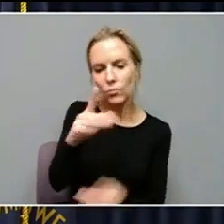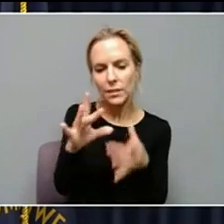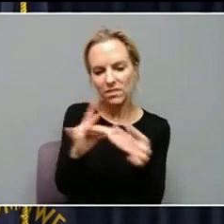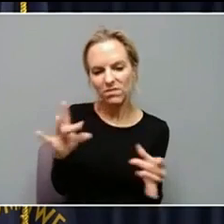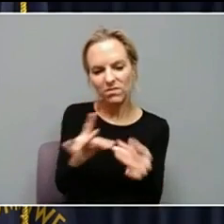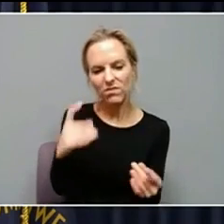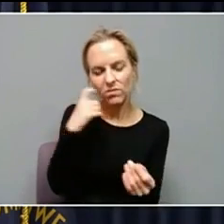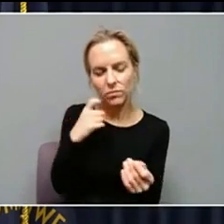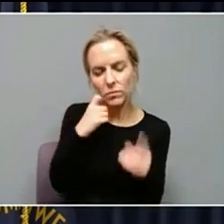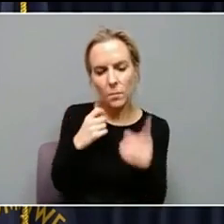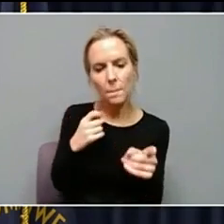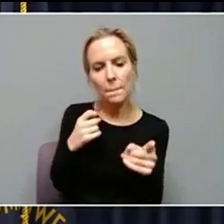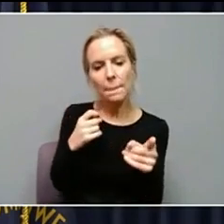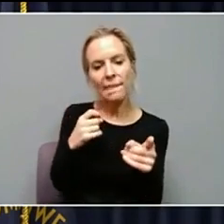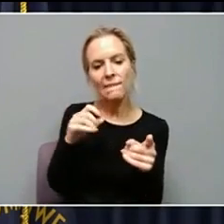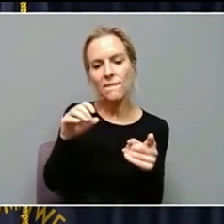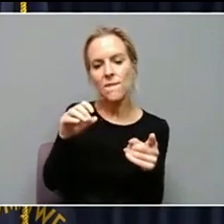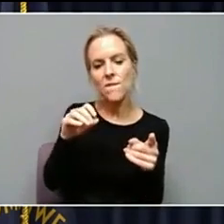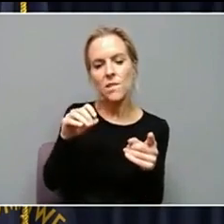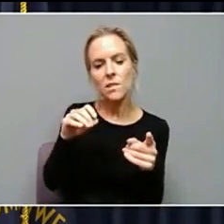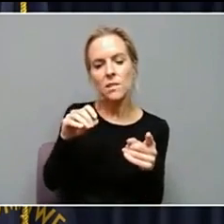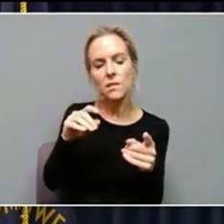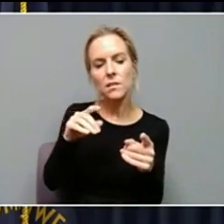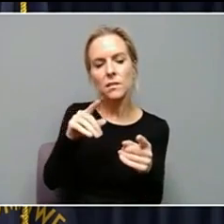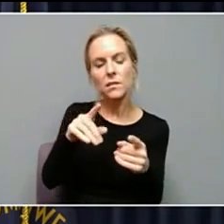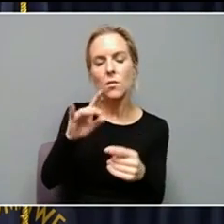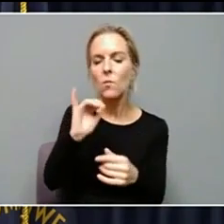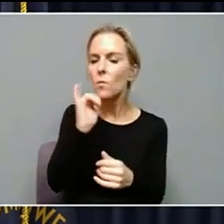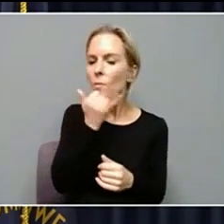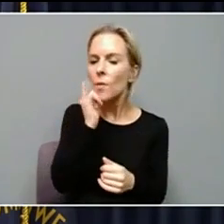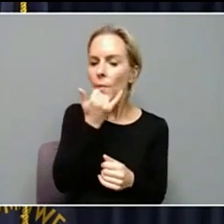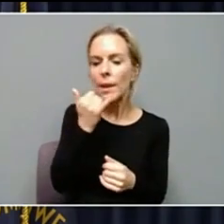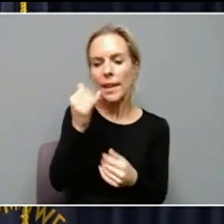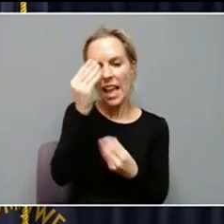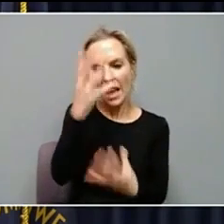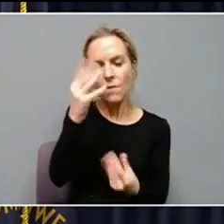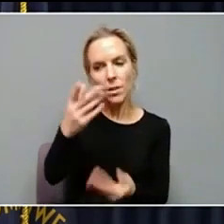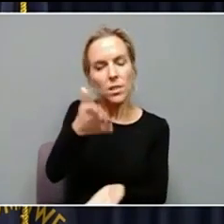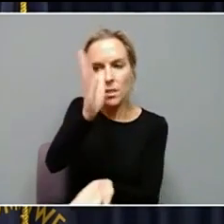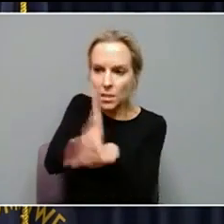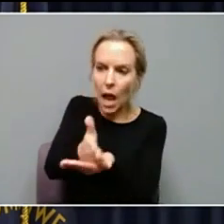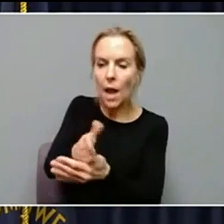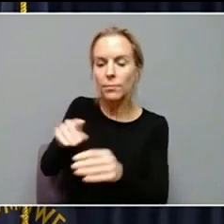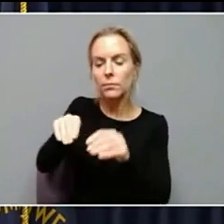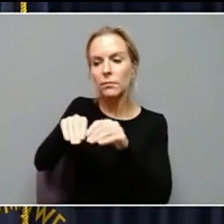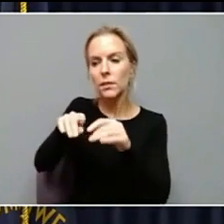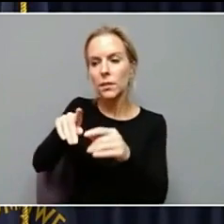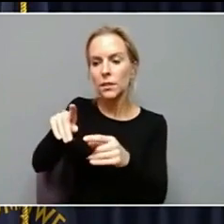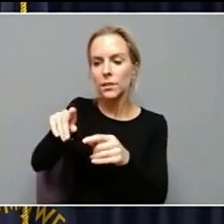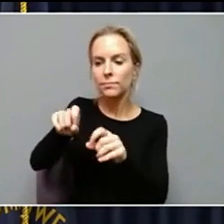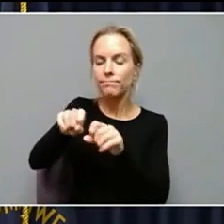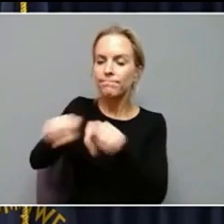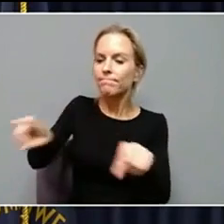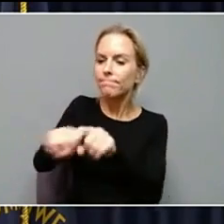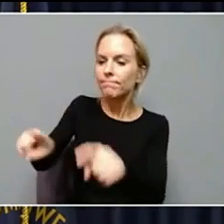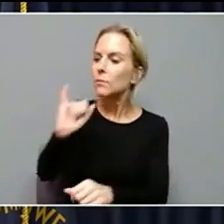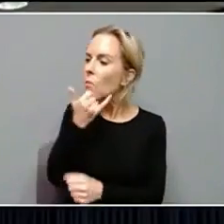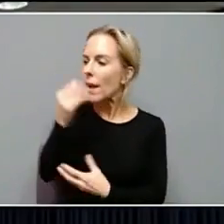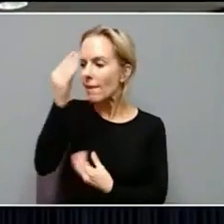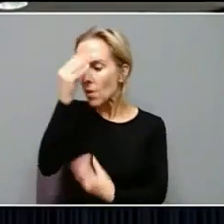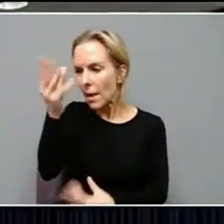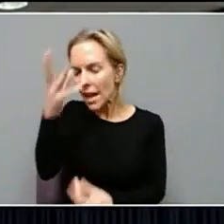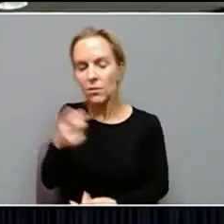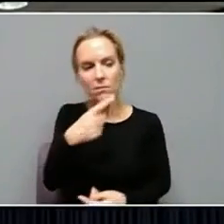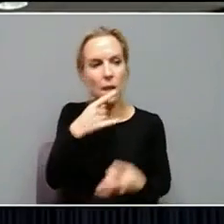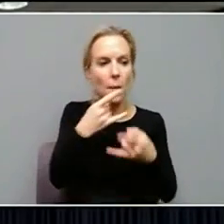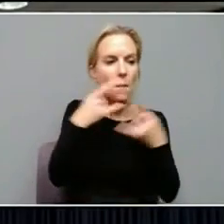is stop spreading misinformation. You see it on social media. You see people say masks don't work. You see people say that, you know, you can